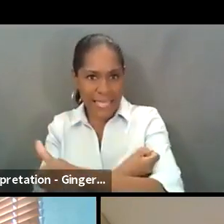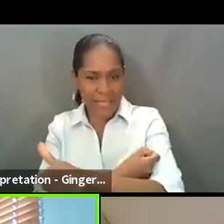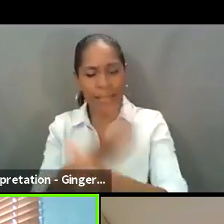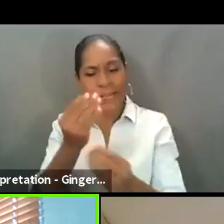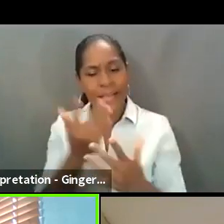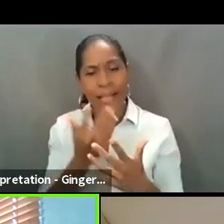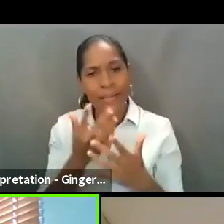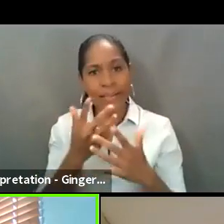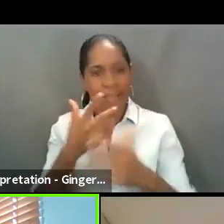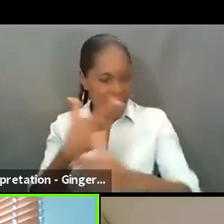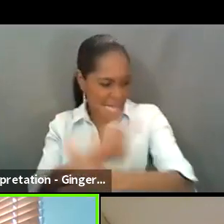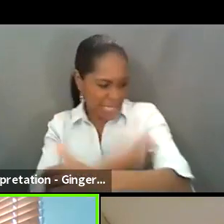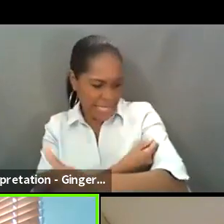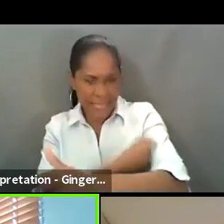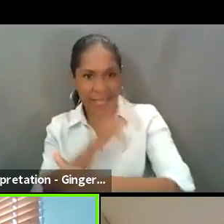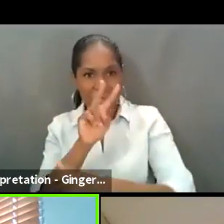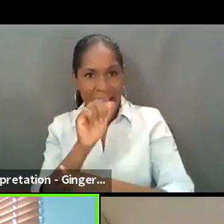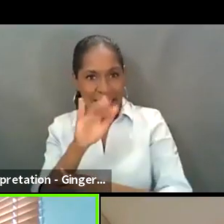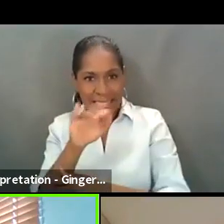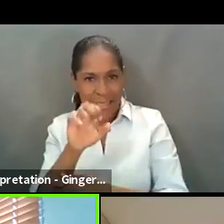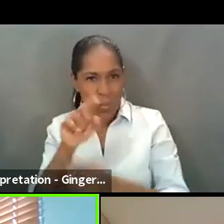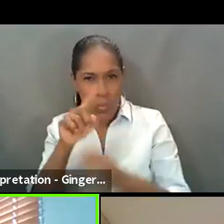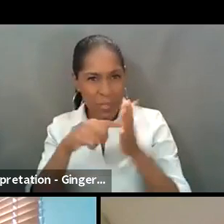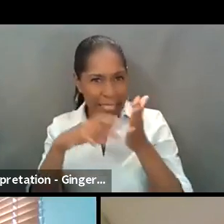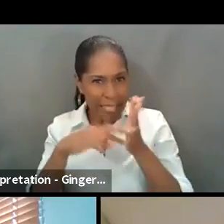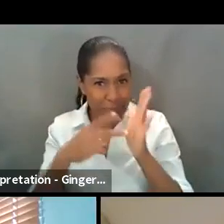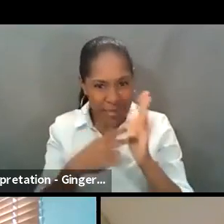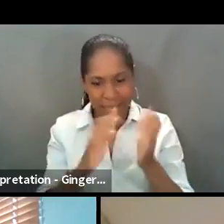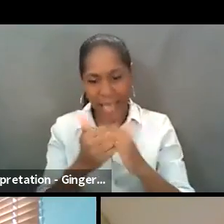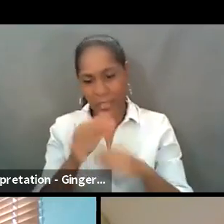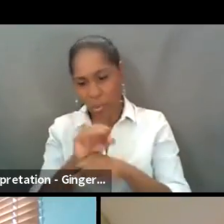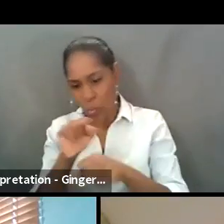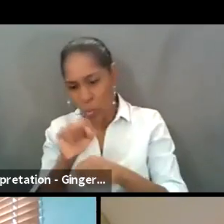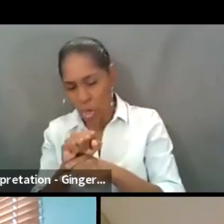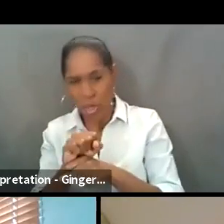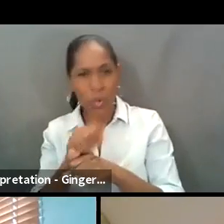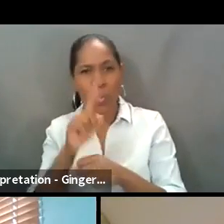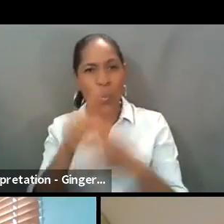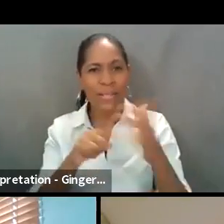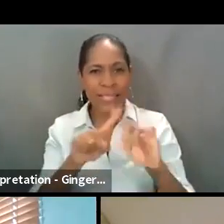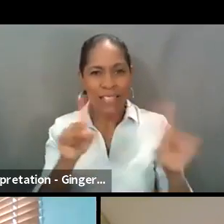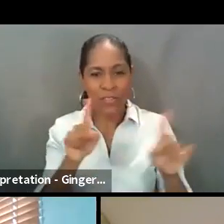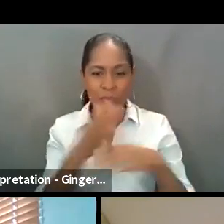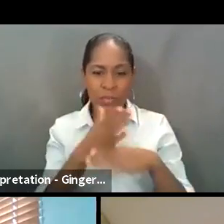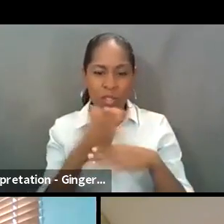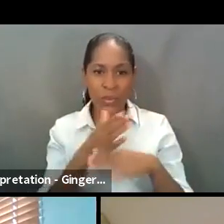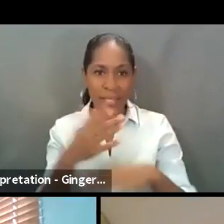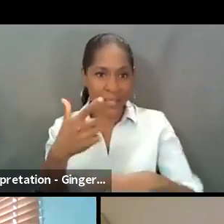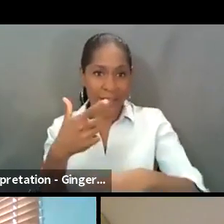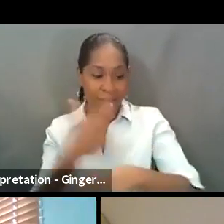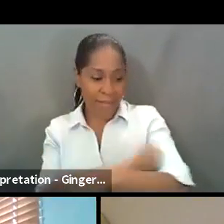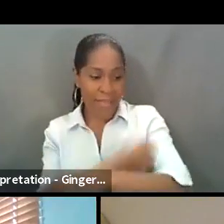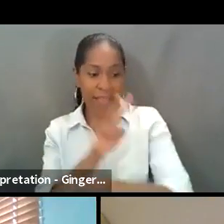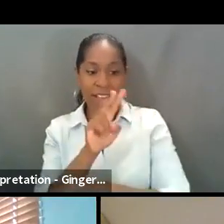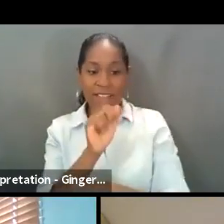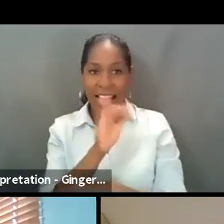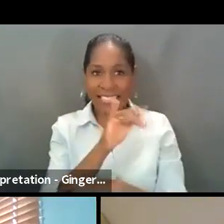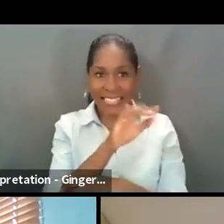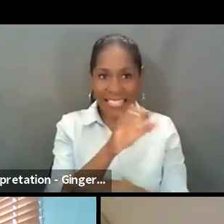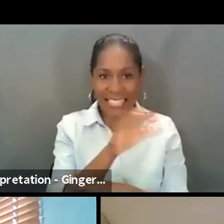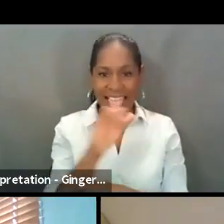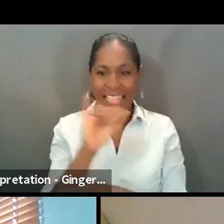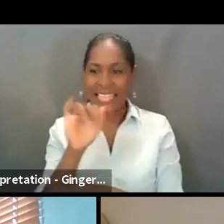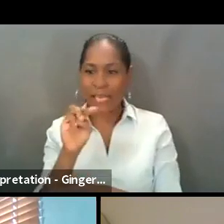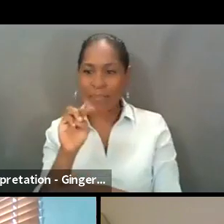vaccine? How does it work? An immunization? What's the difference? How do you take them? All of that. Just all of science right now. All of